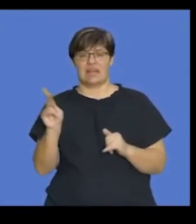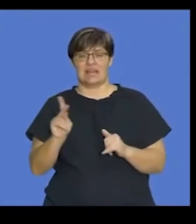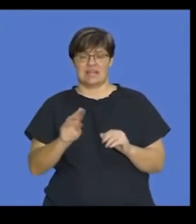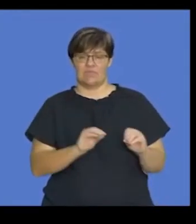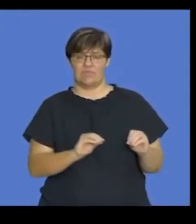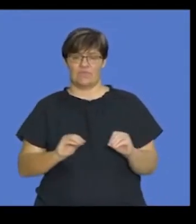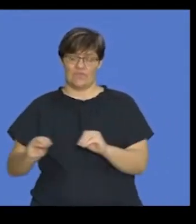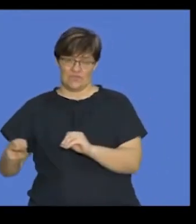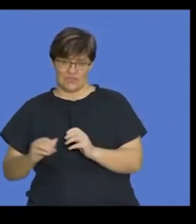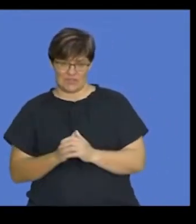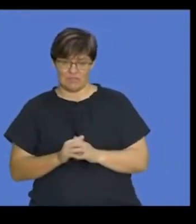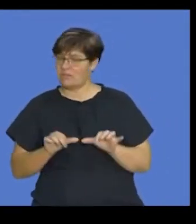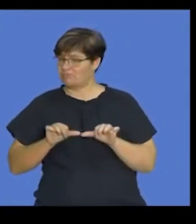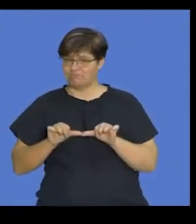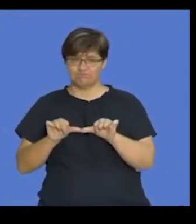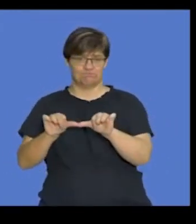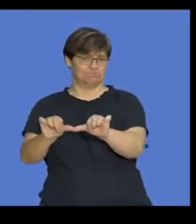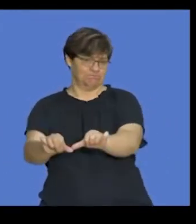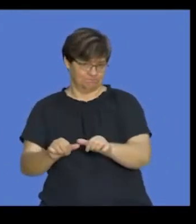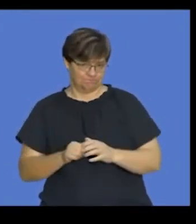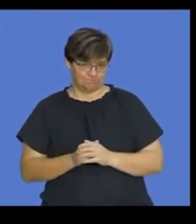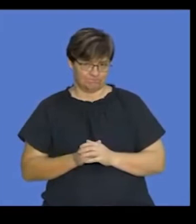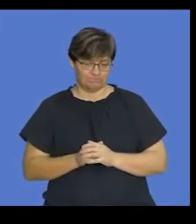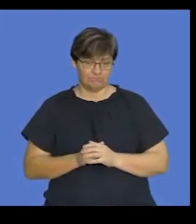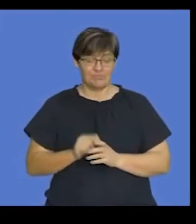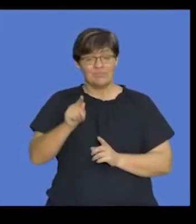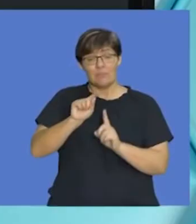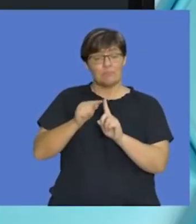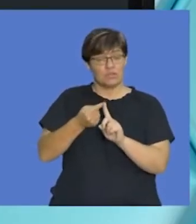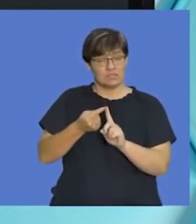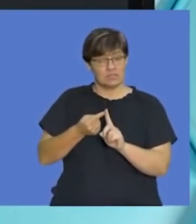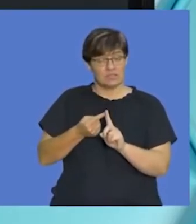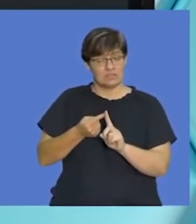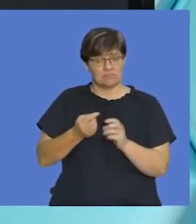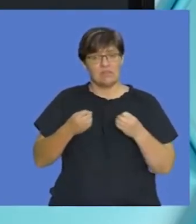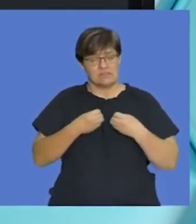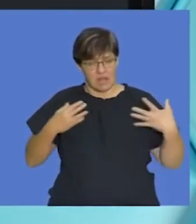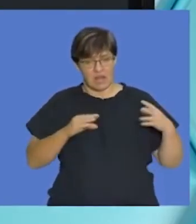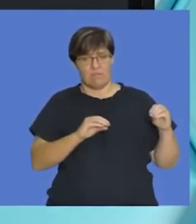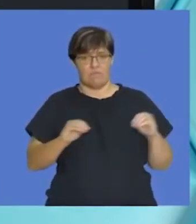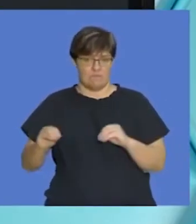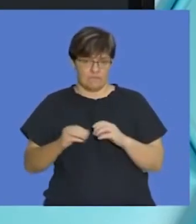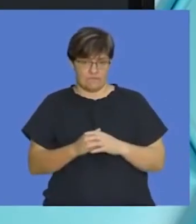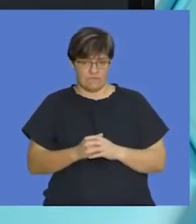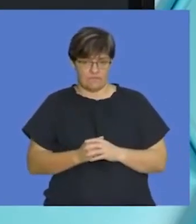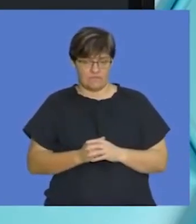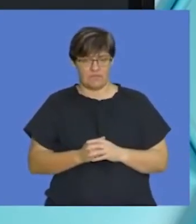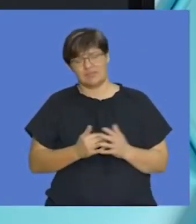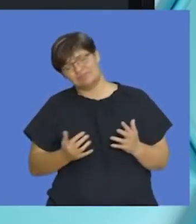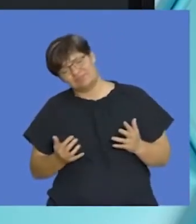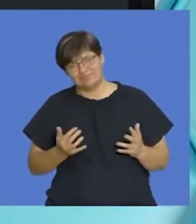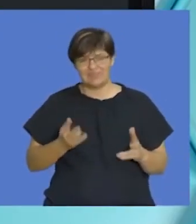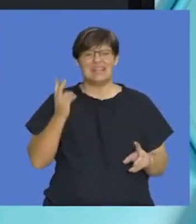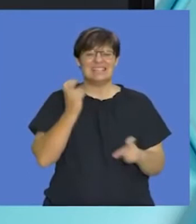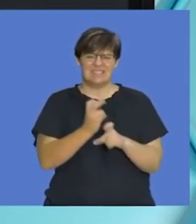constant. So at that point, it starts moving. And this is always difficult because